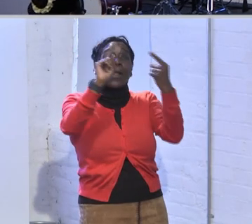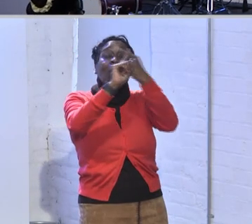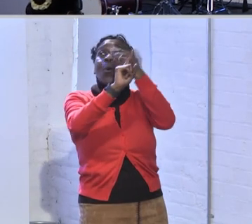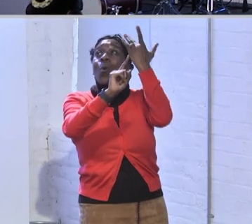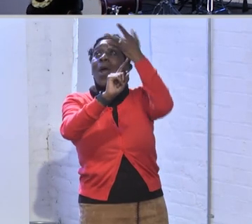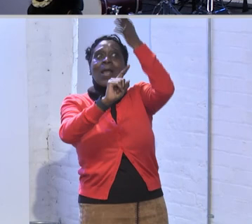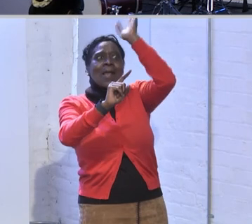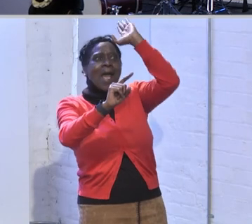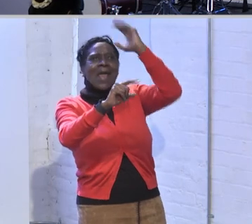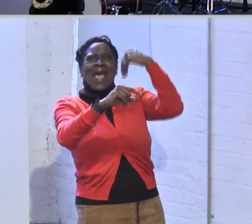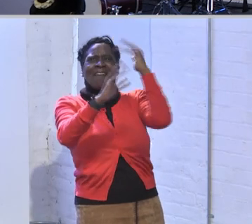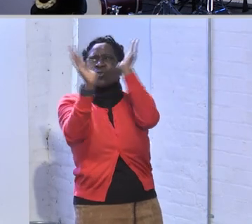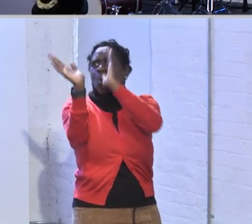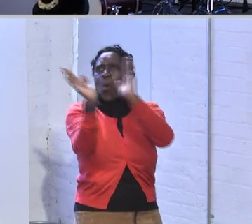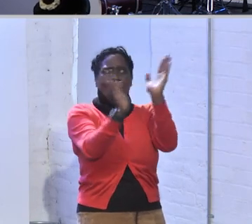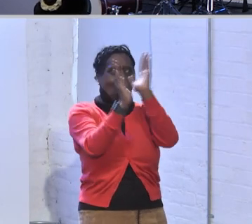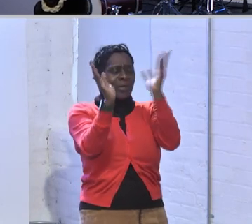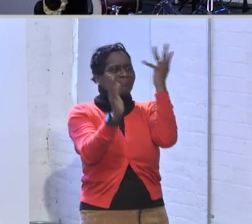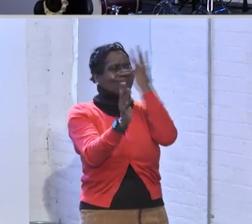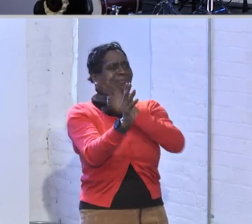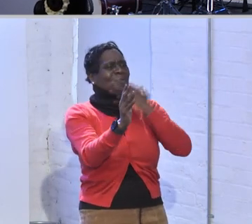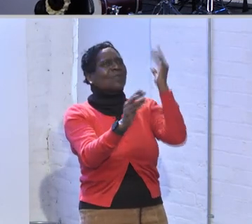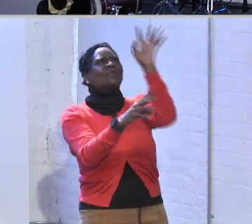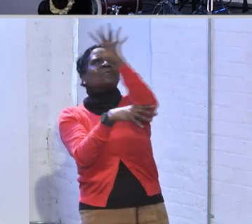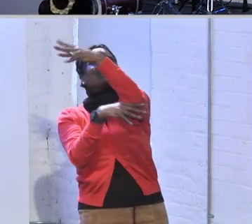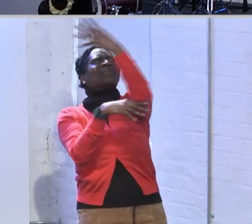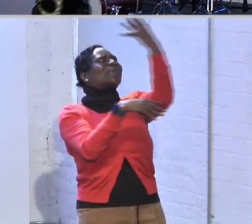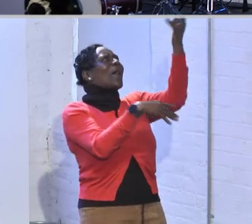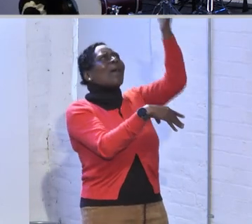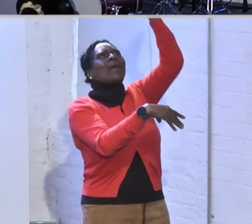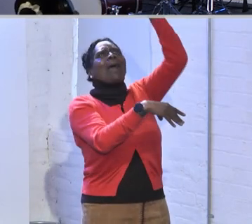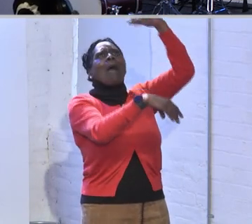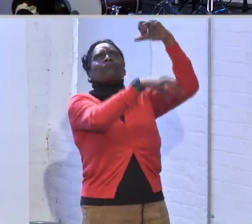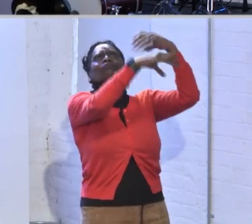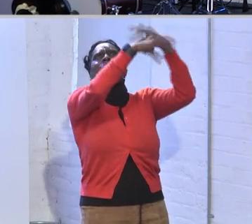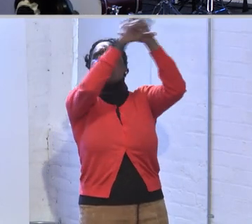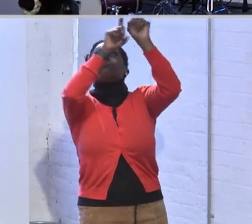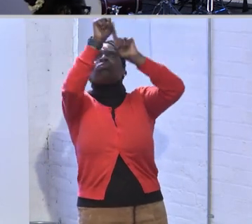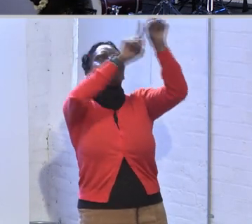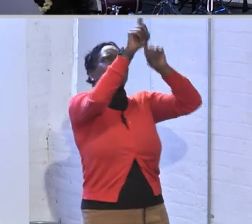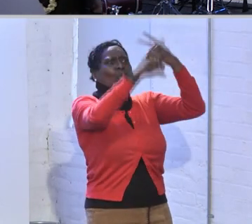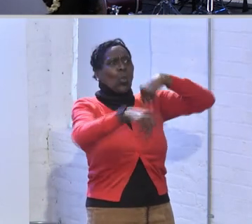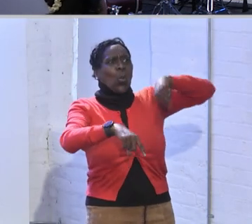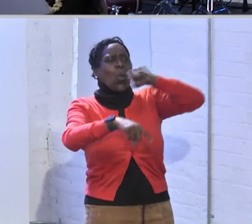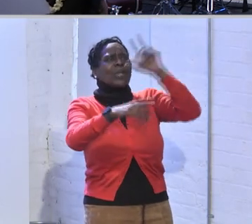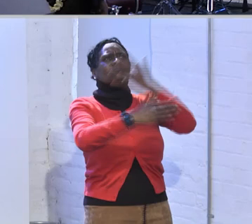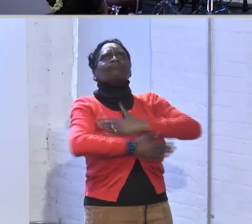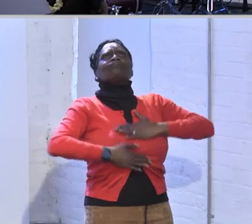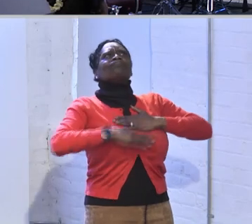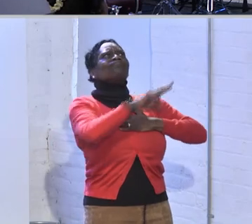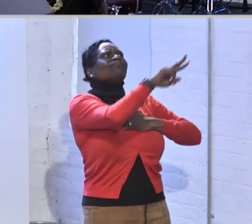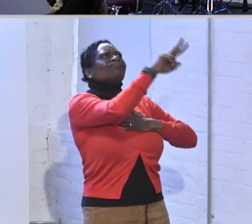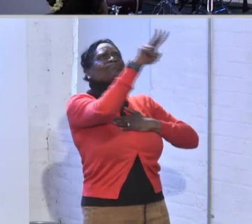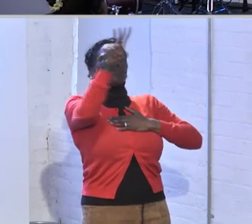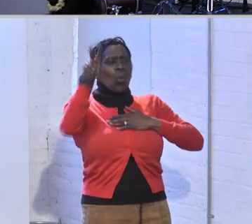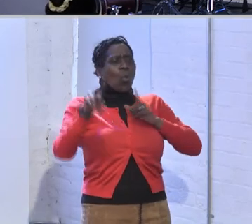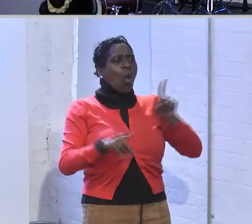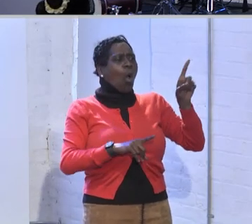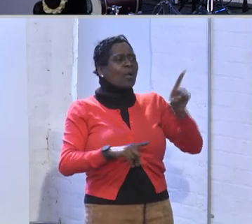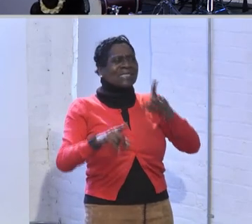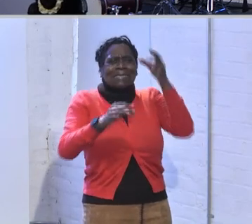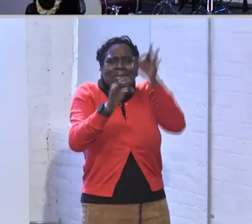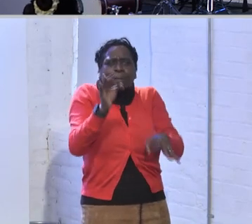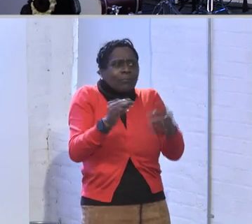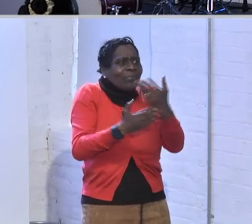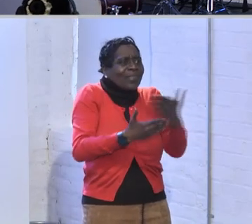God's a God of order. And isn't that a beautiful sky? And God put it there that we would enjoy it. Walking, by the way, just simple